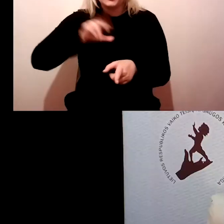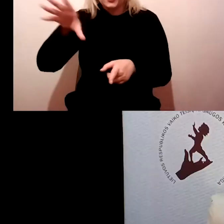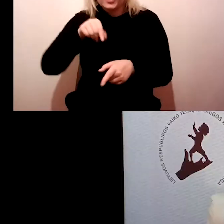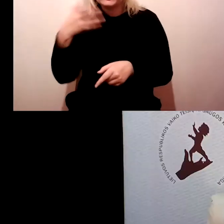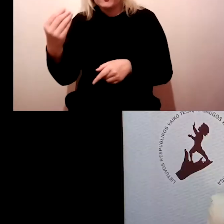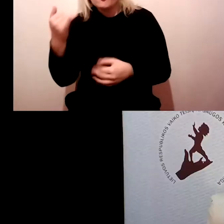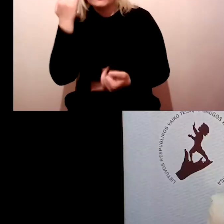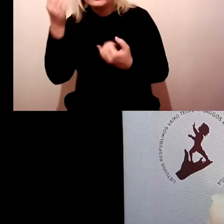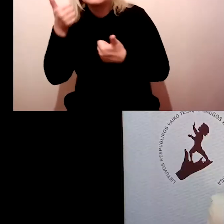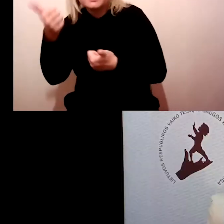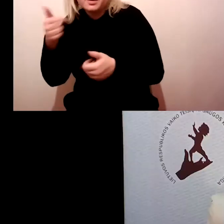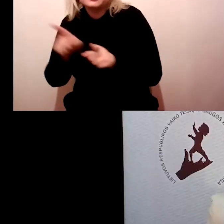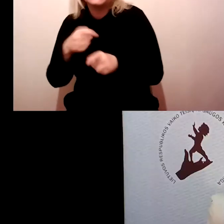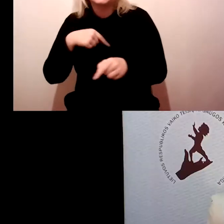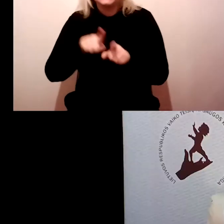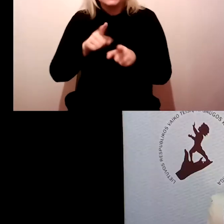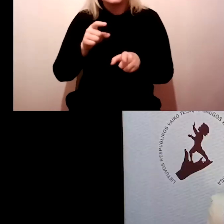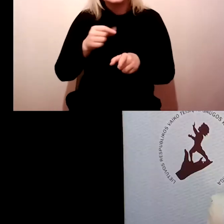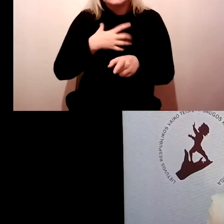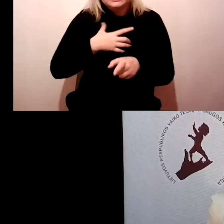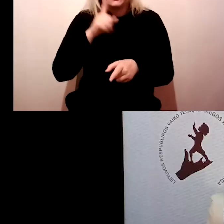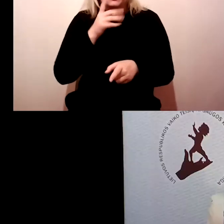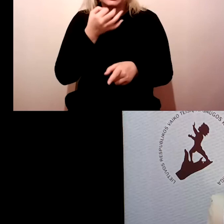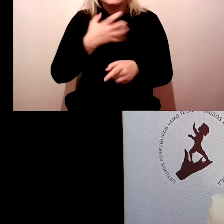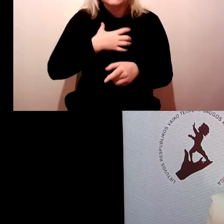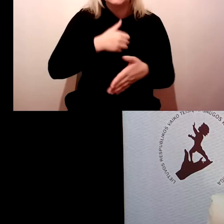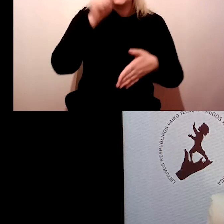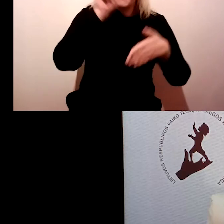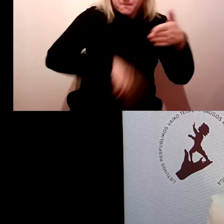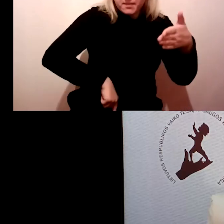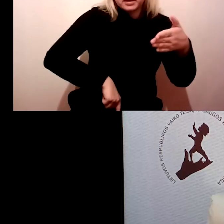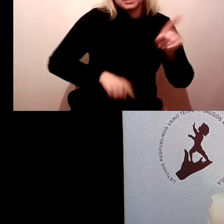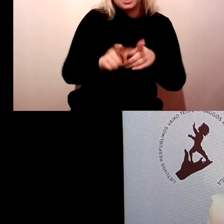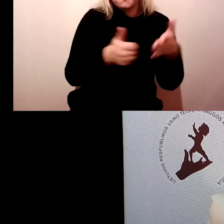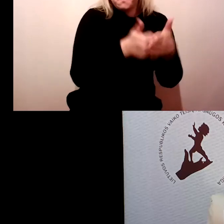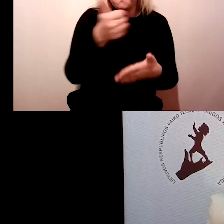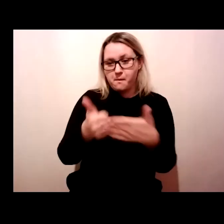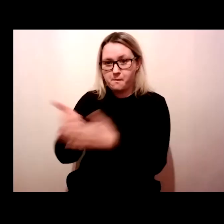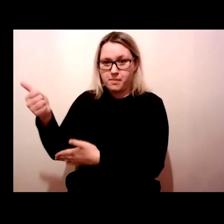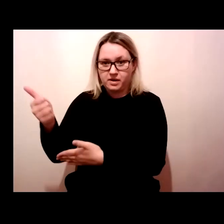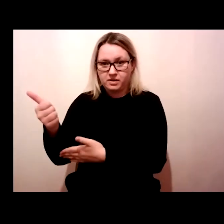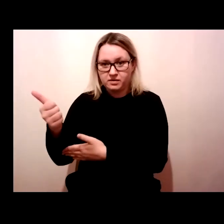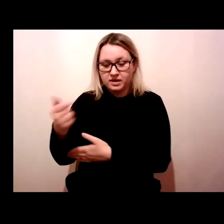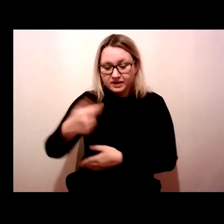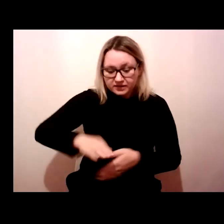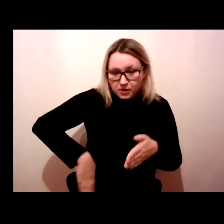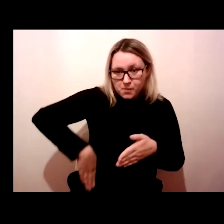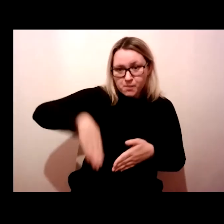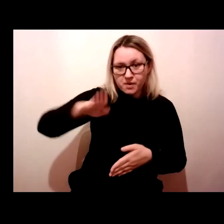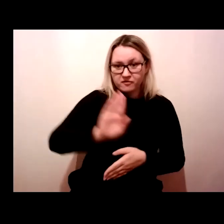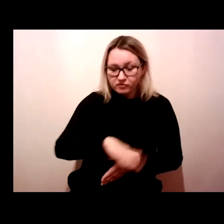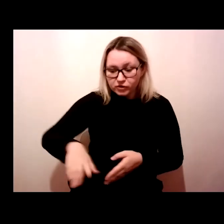well, I don't want to repeat what the colleagues have said. I think that trust and respect are very